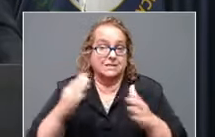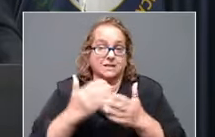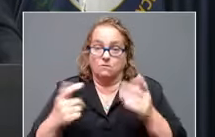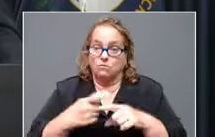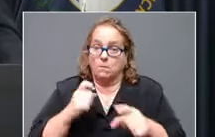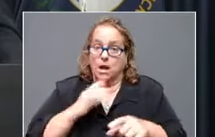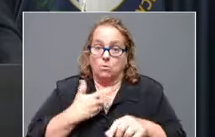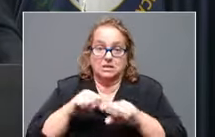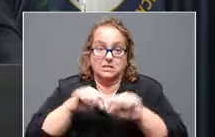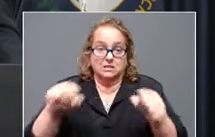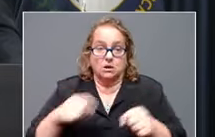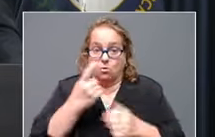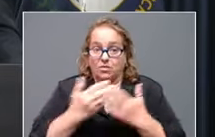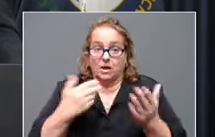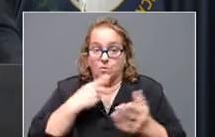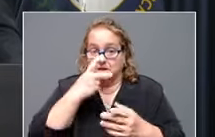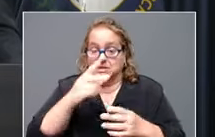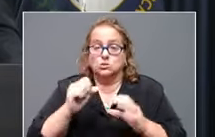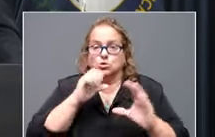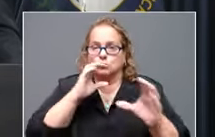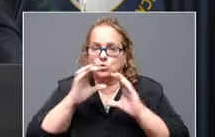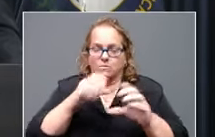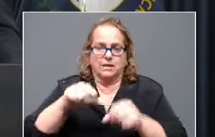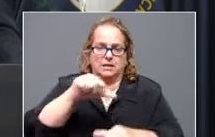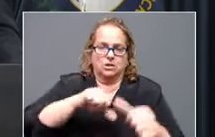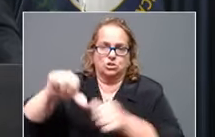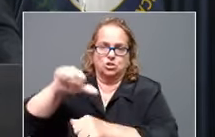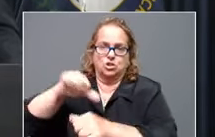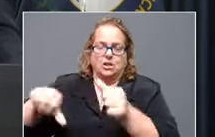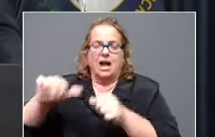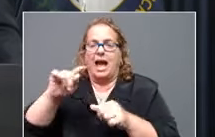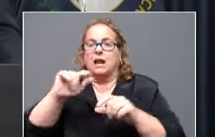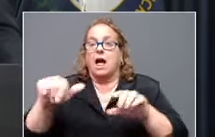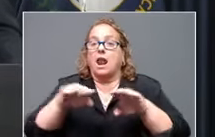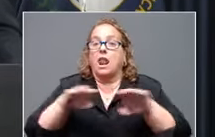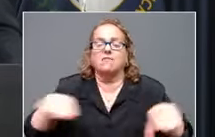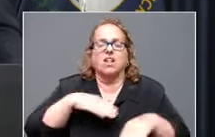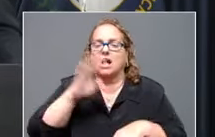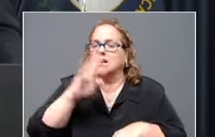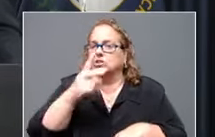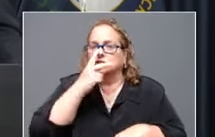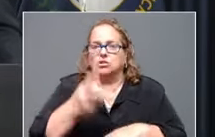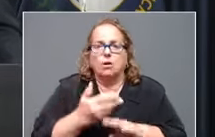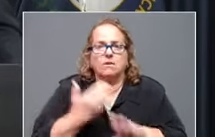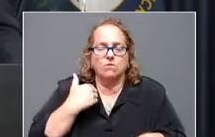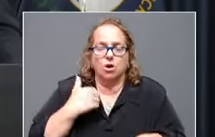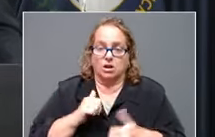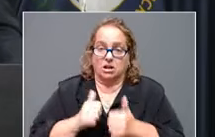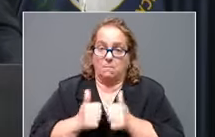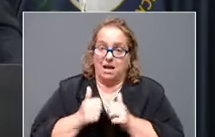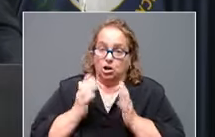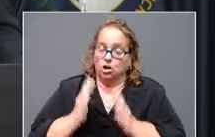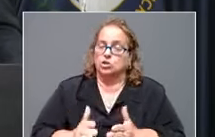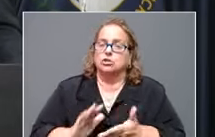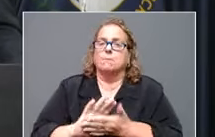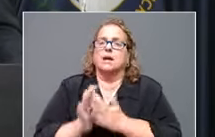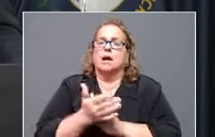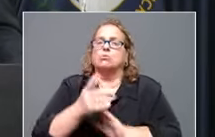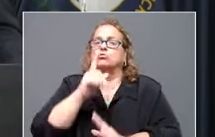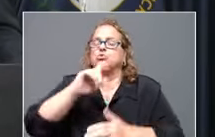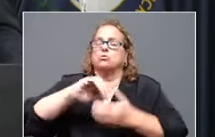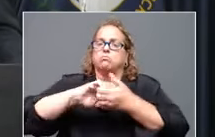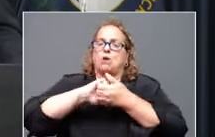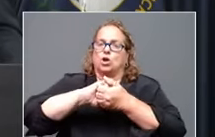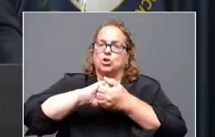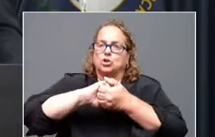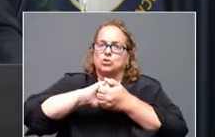is communication with each other at a level that I've never seen before. Competitors have become true partners, knowing